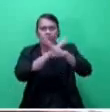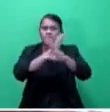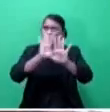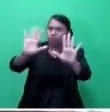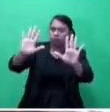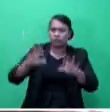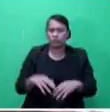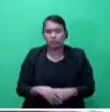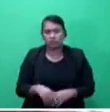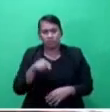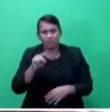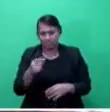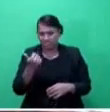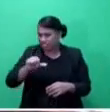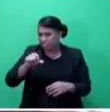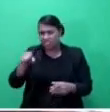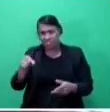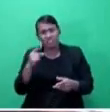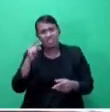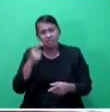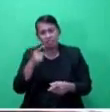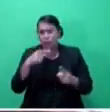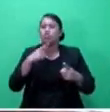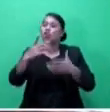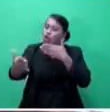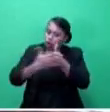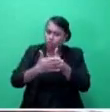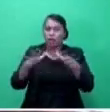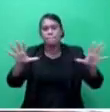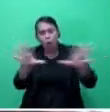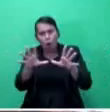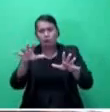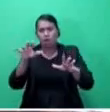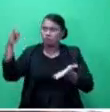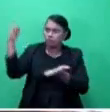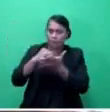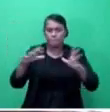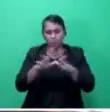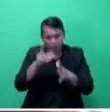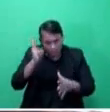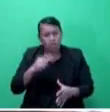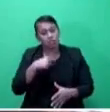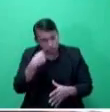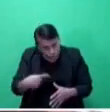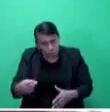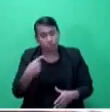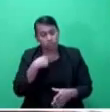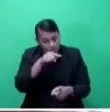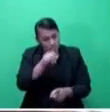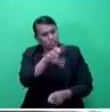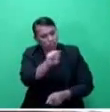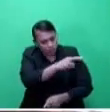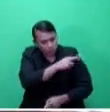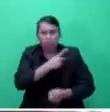We've been asking them, close the borders. So they are responsible. And I say it again, this government is responsible for